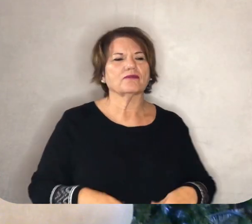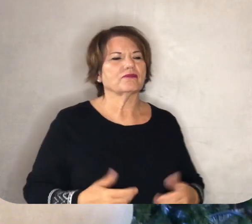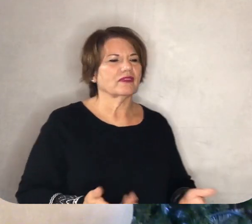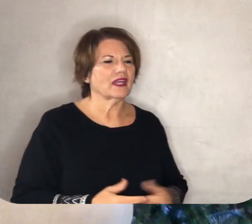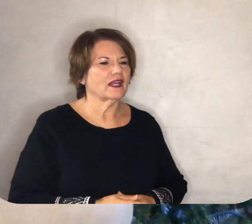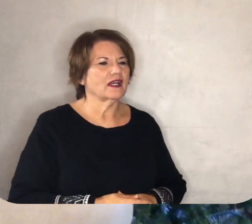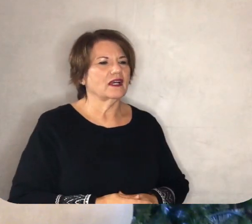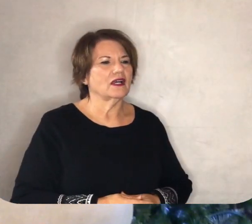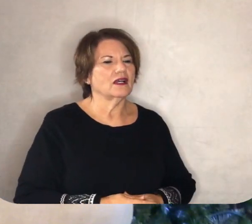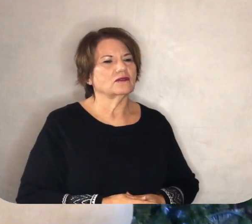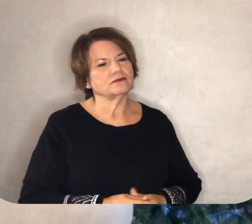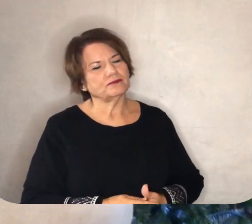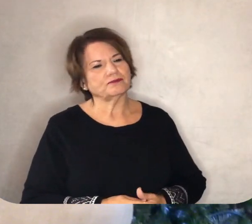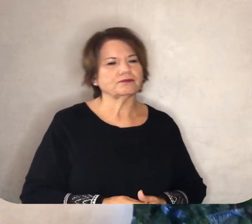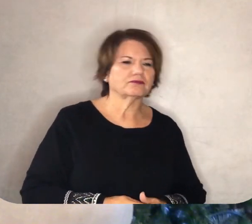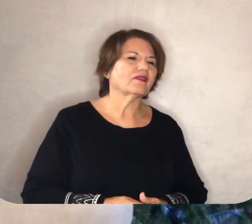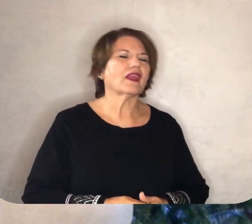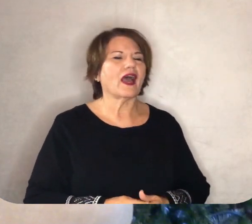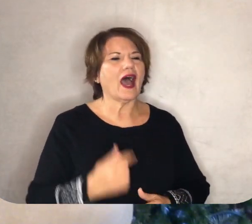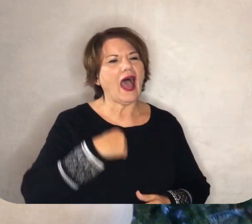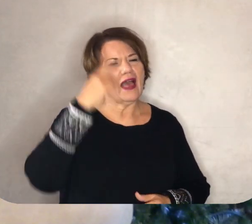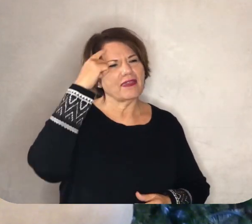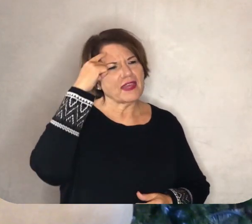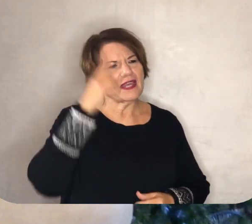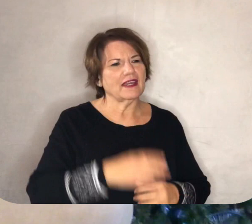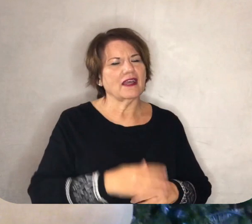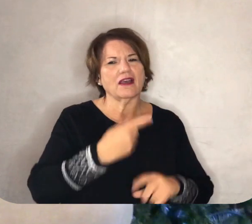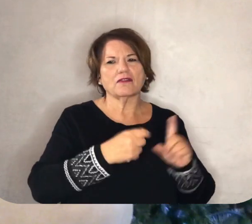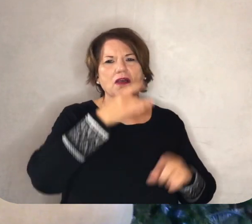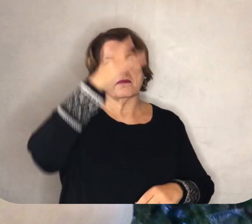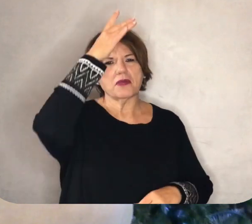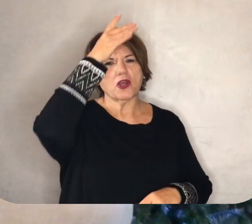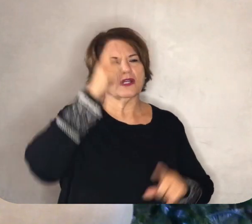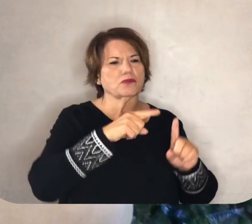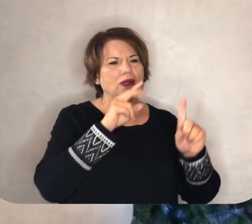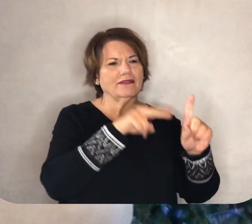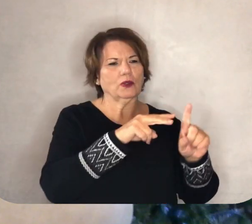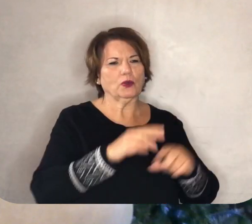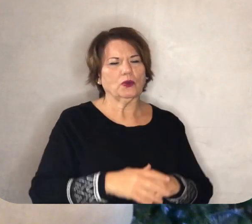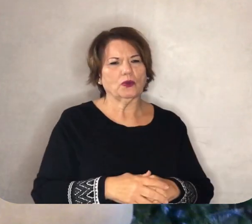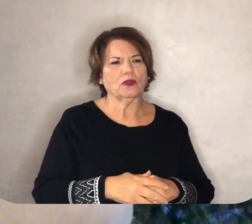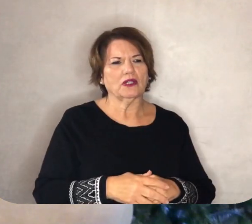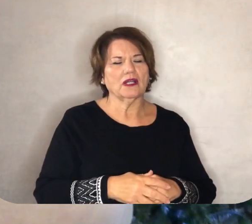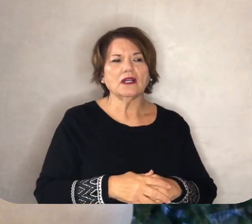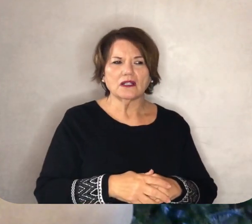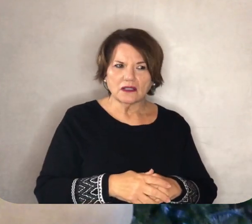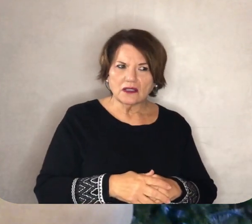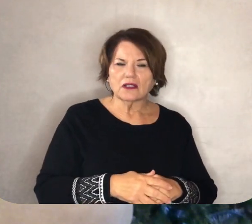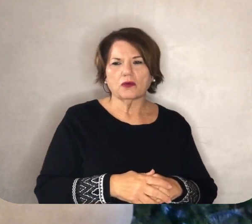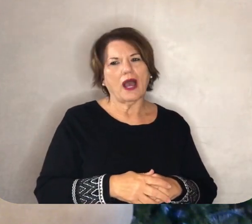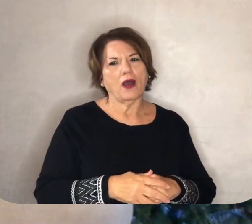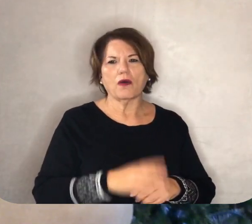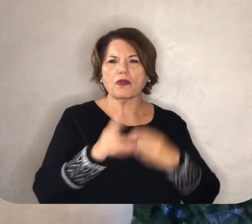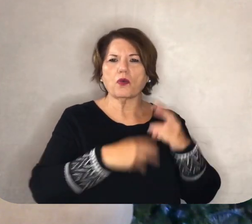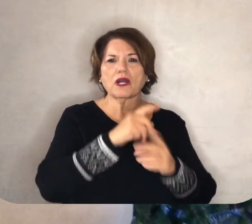I mean, there's part of it that, you know, I just automatically think through, like from a parent's point of view, just navigating the ever-changing